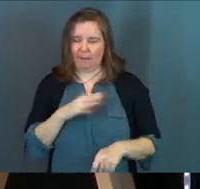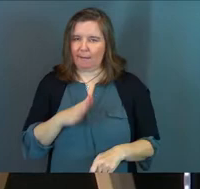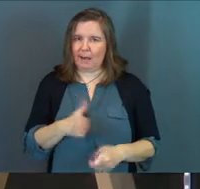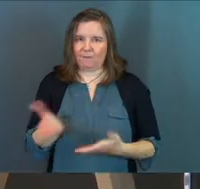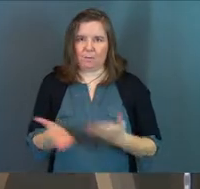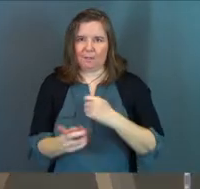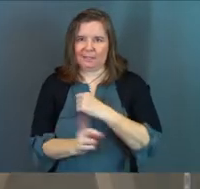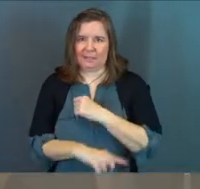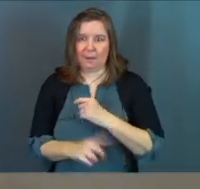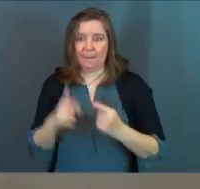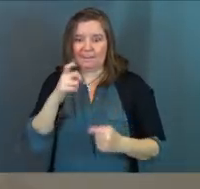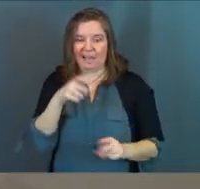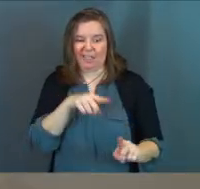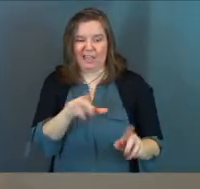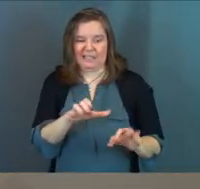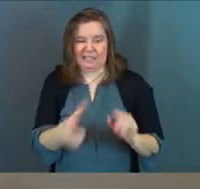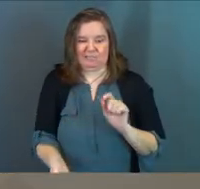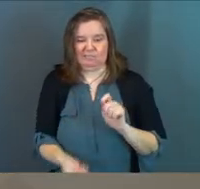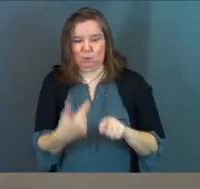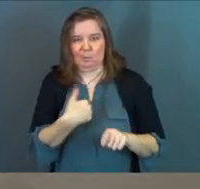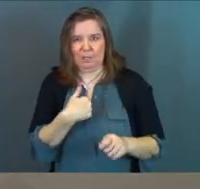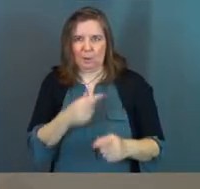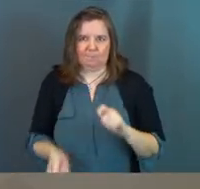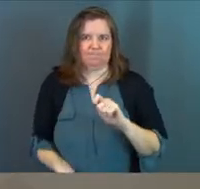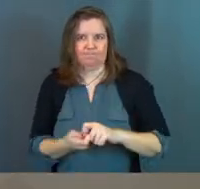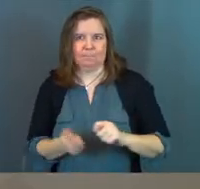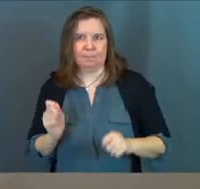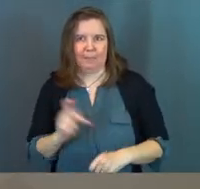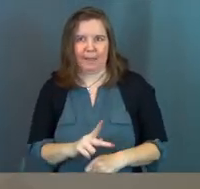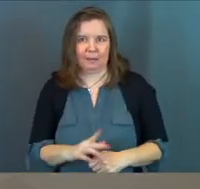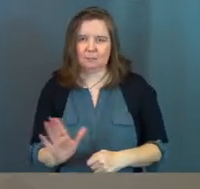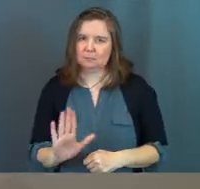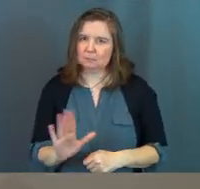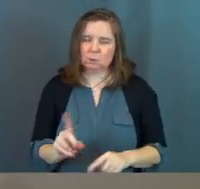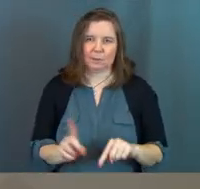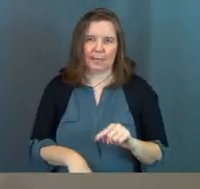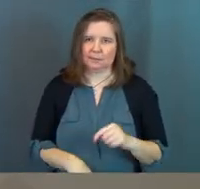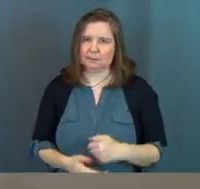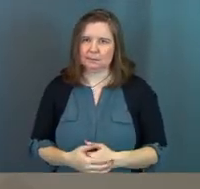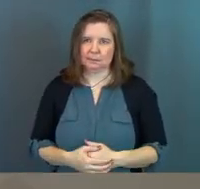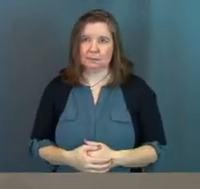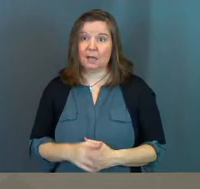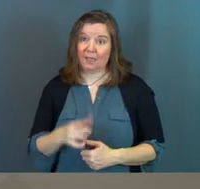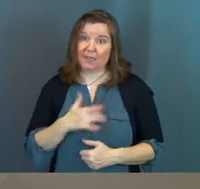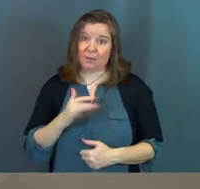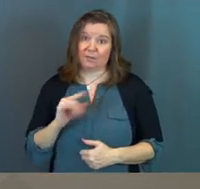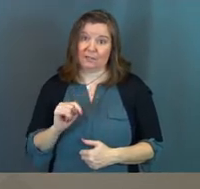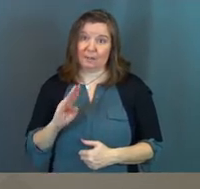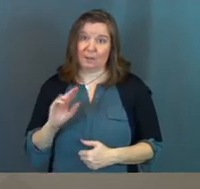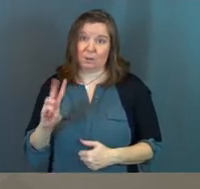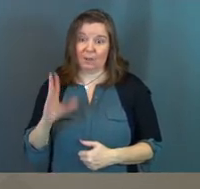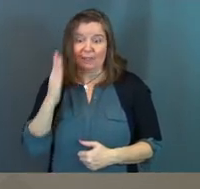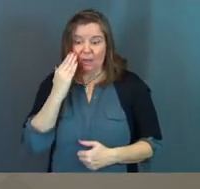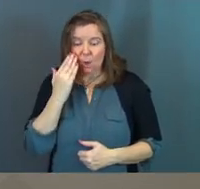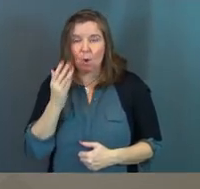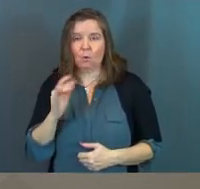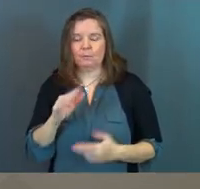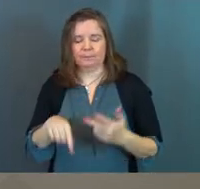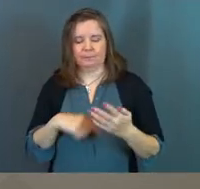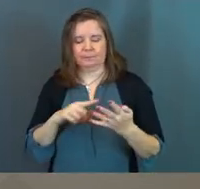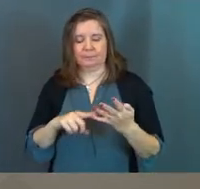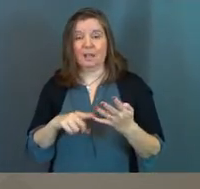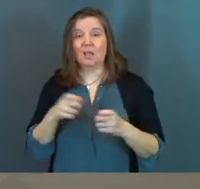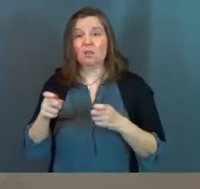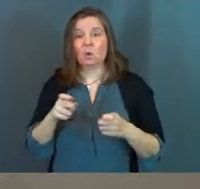never bring a consequence because they did this thing to me, ever. You can't. And they'll feel it, by the way. They know. Next